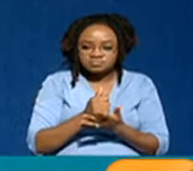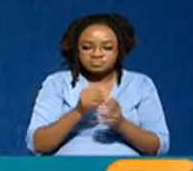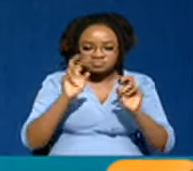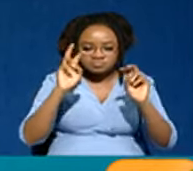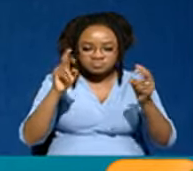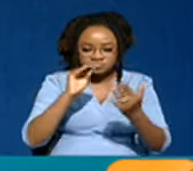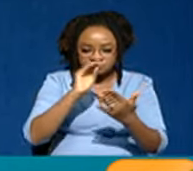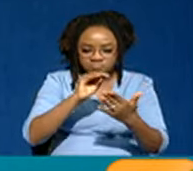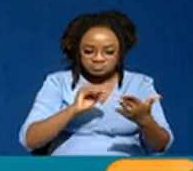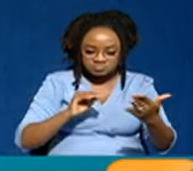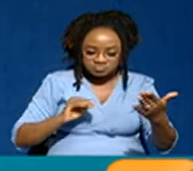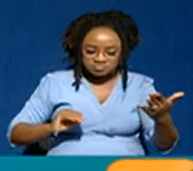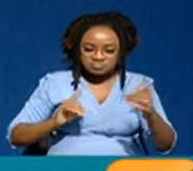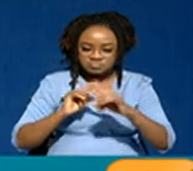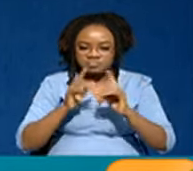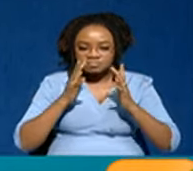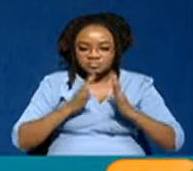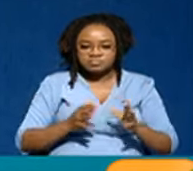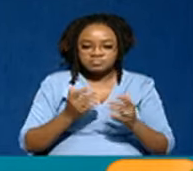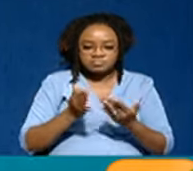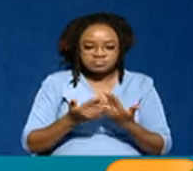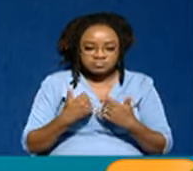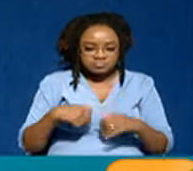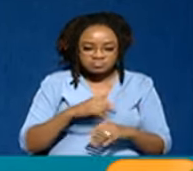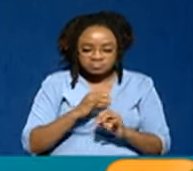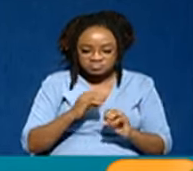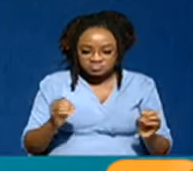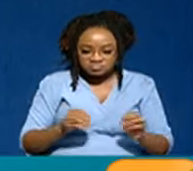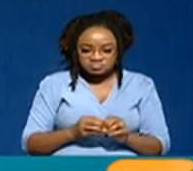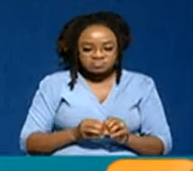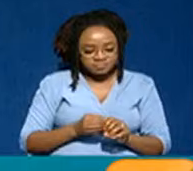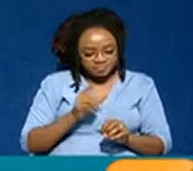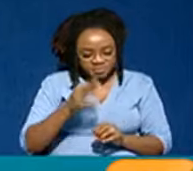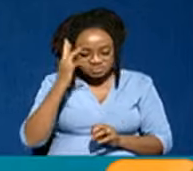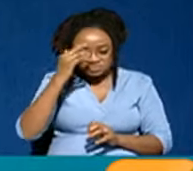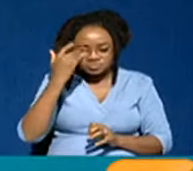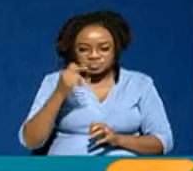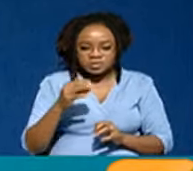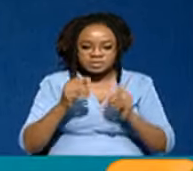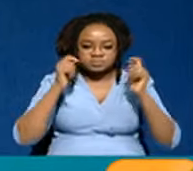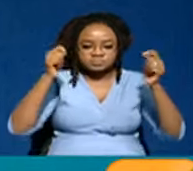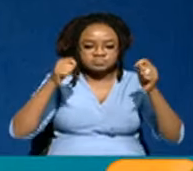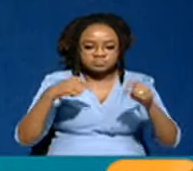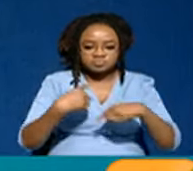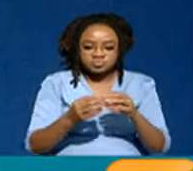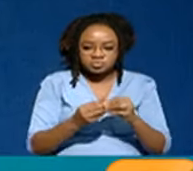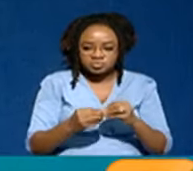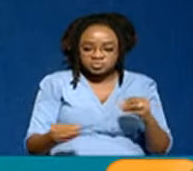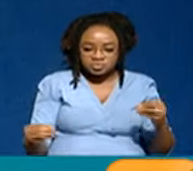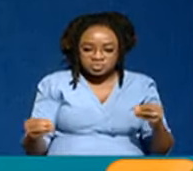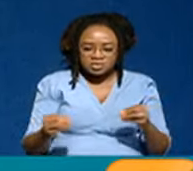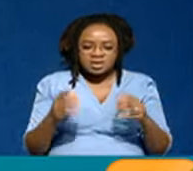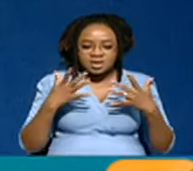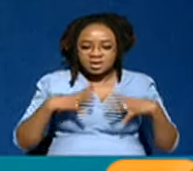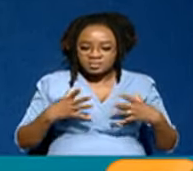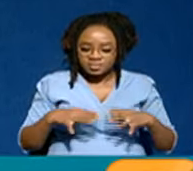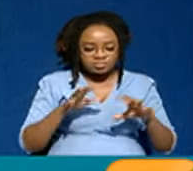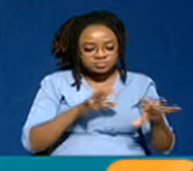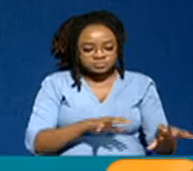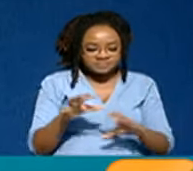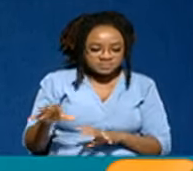somebody has nothing to offer. Mm-hmm. So that prolongs the strike. Okay. And in that process, the people suffers. It's not our